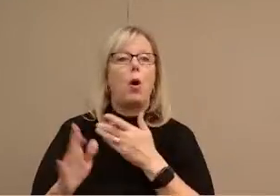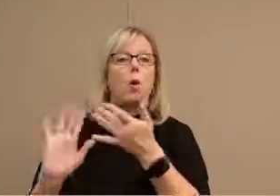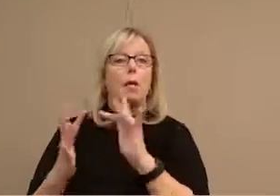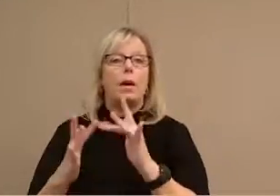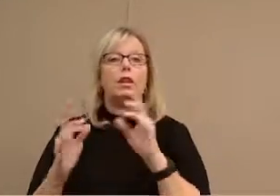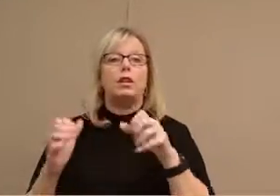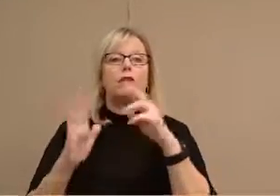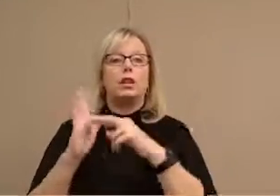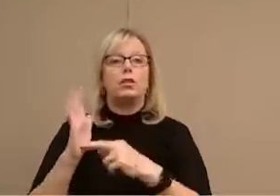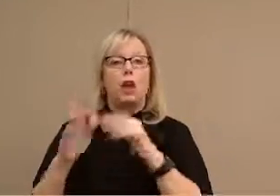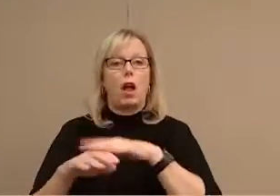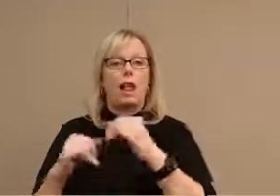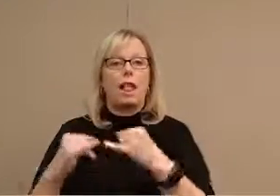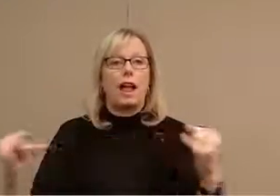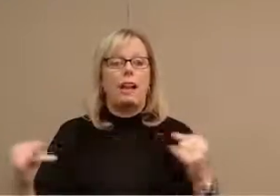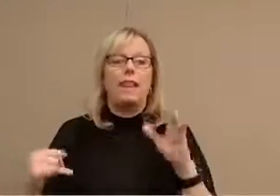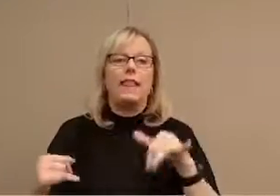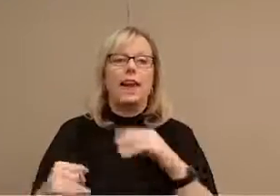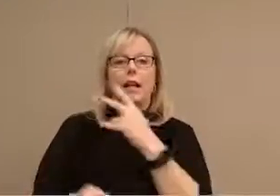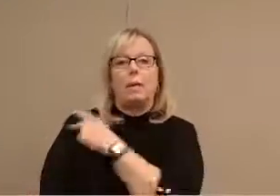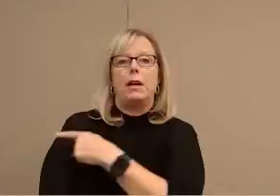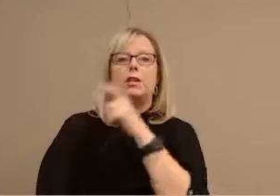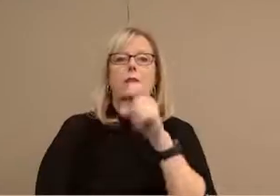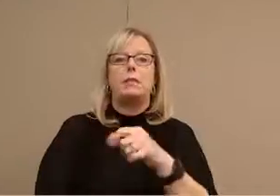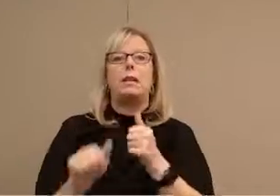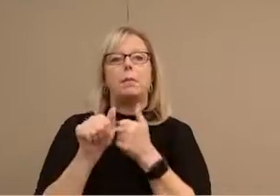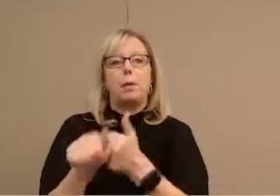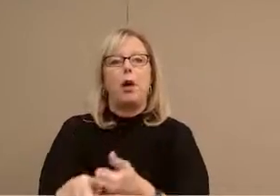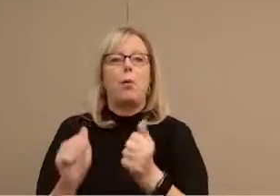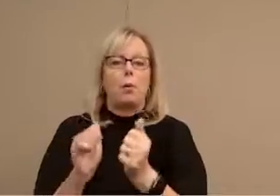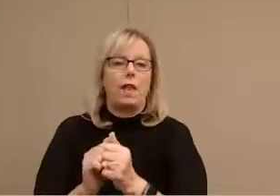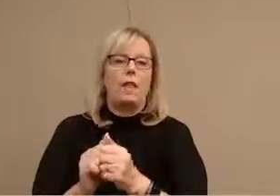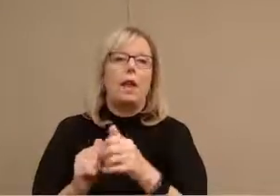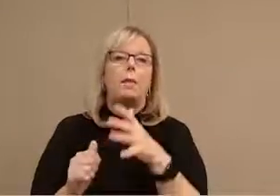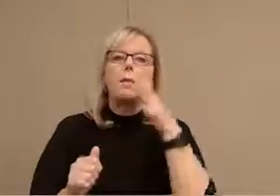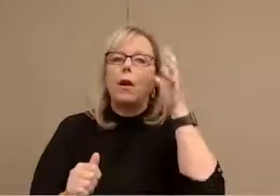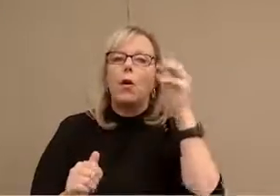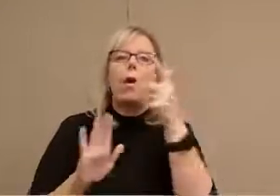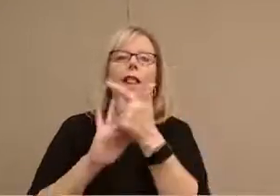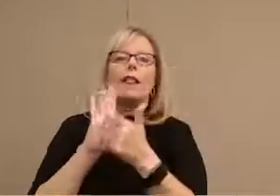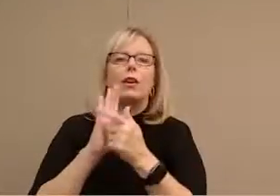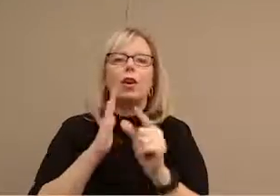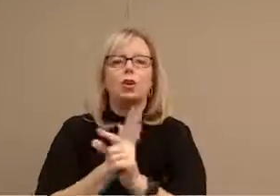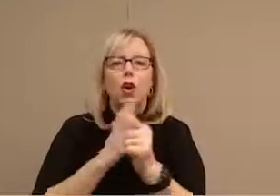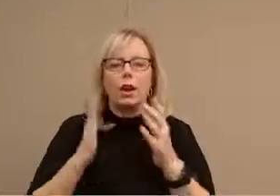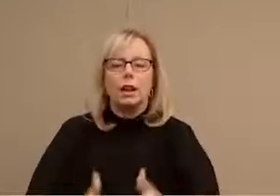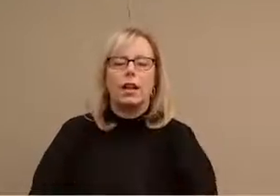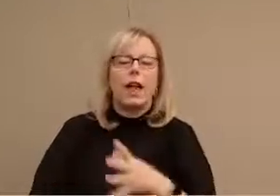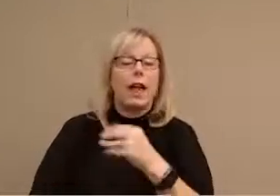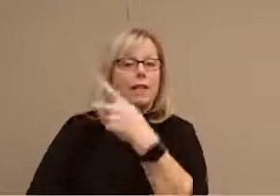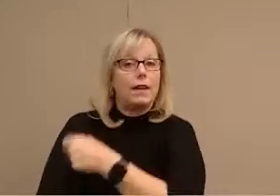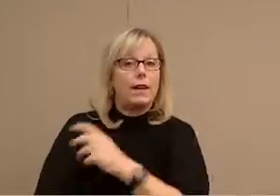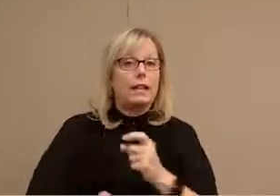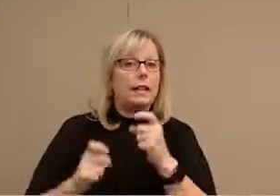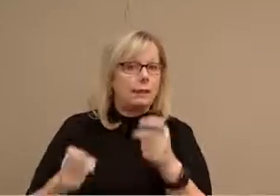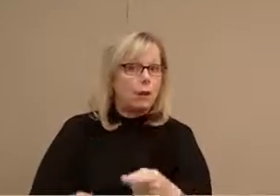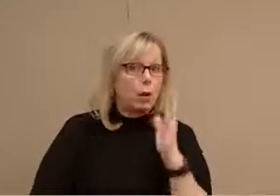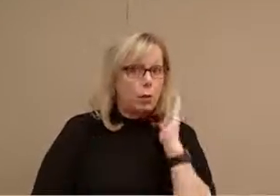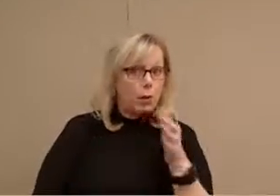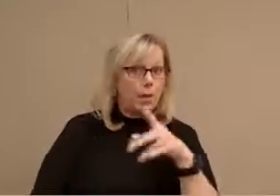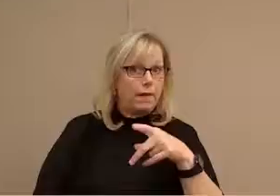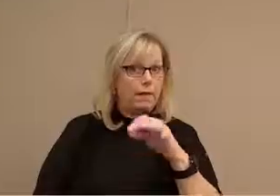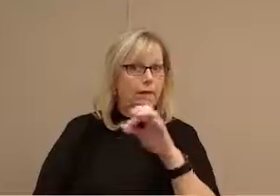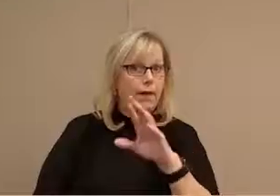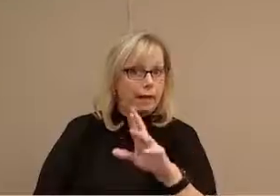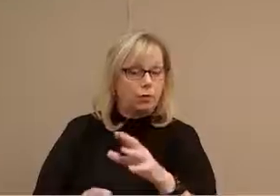can register online. And that patient does need to be accompanied by the parent or legal guardian. And the vaccine that is going to be given is Pfizer.